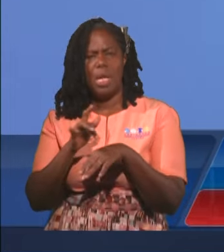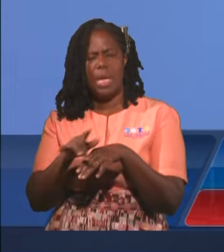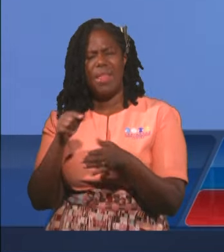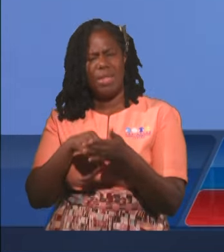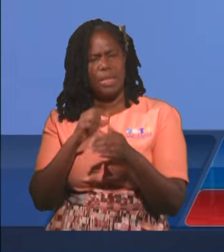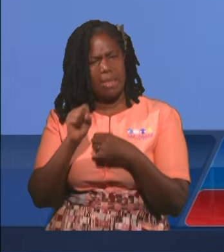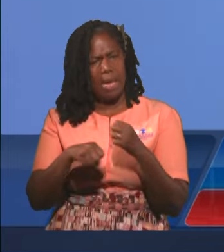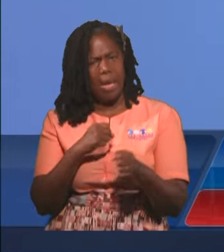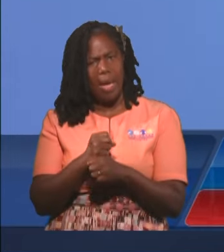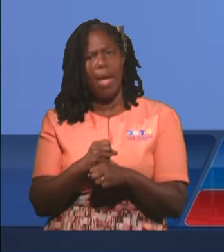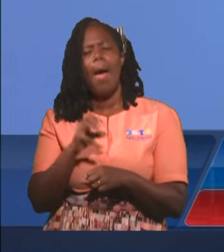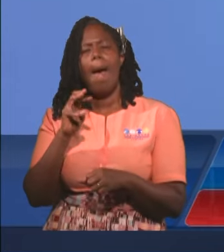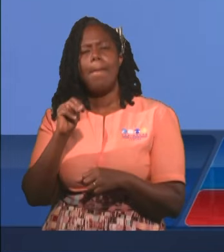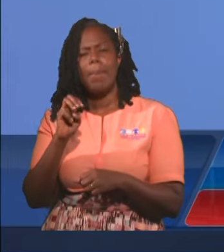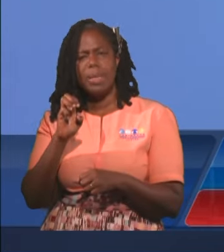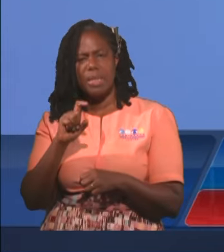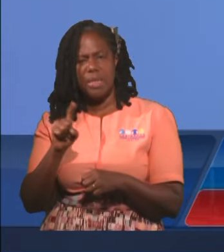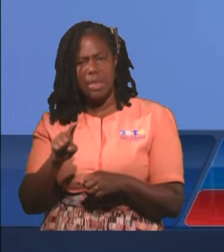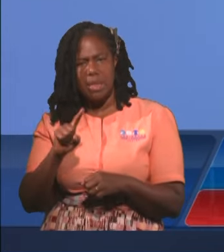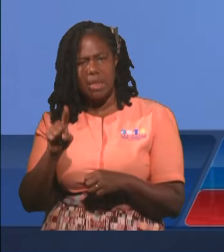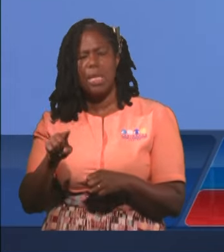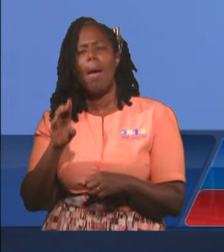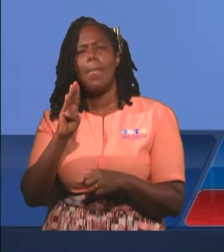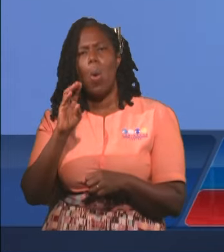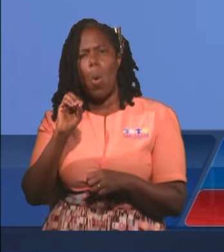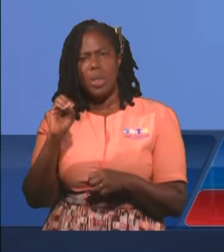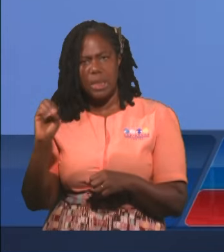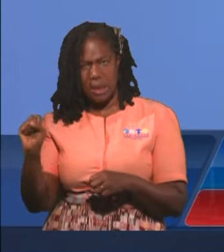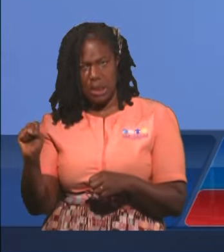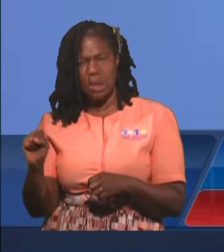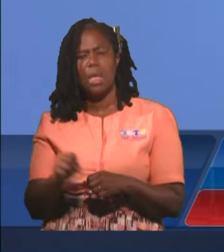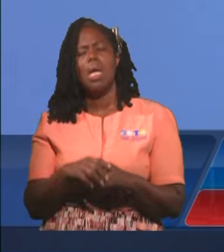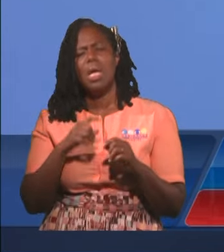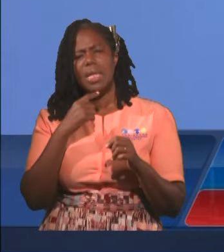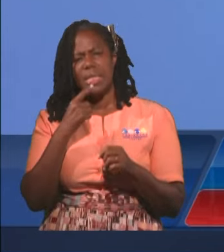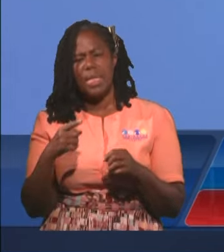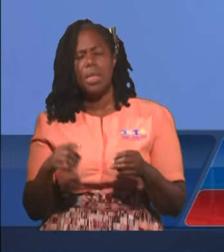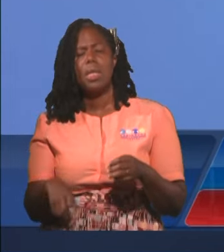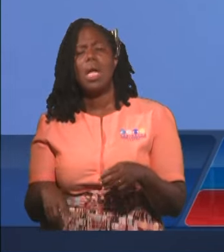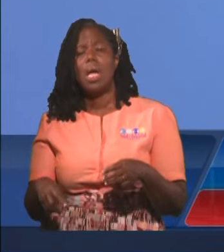better known as Med's Boss, and Kashif Sankar, also known as K-Man 6, with gang-related offences.